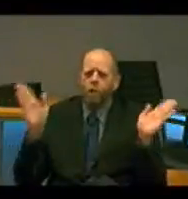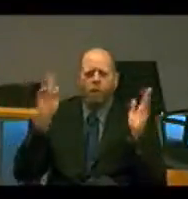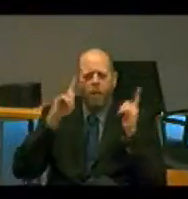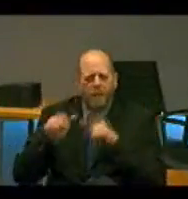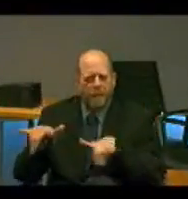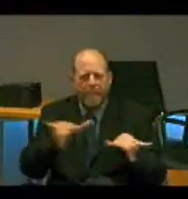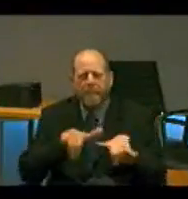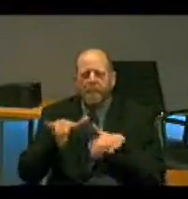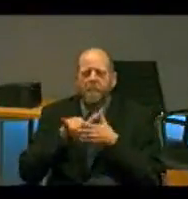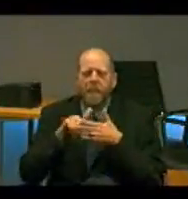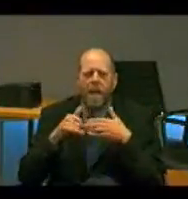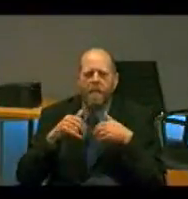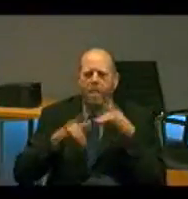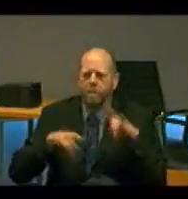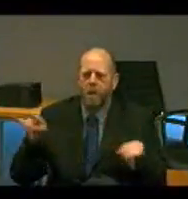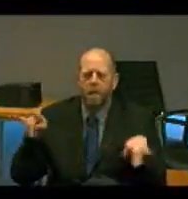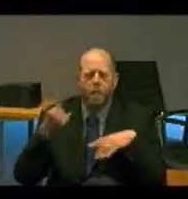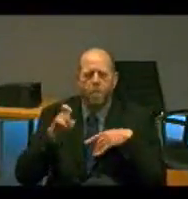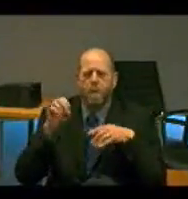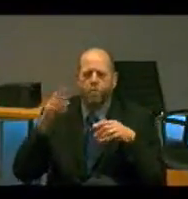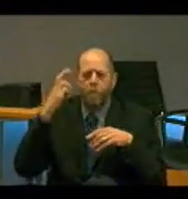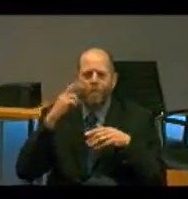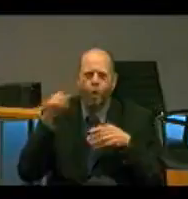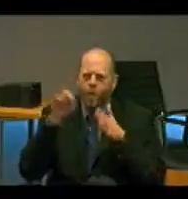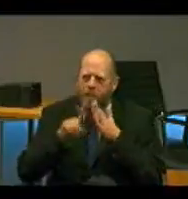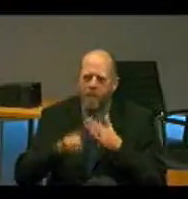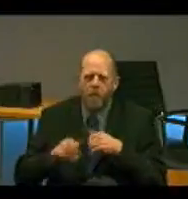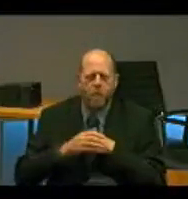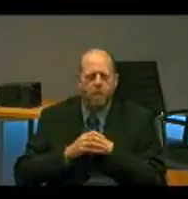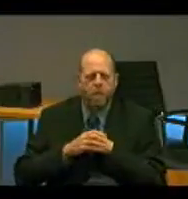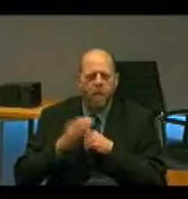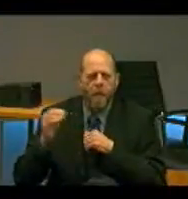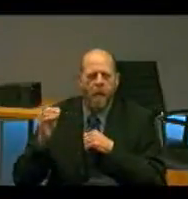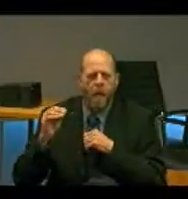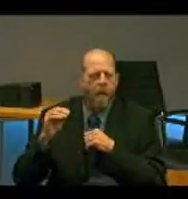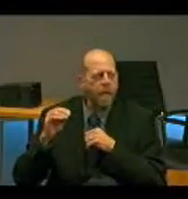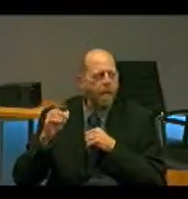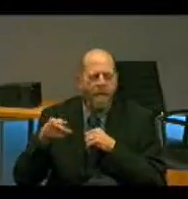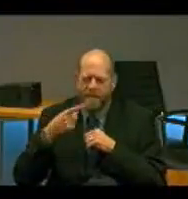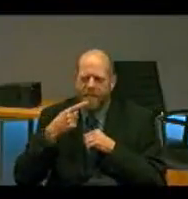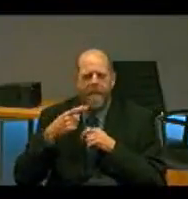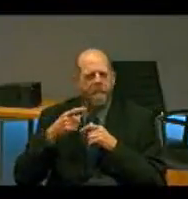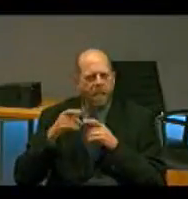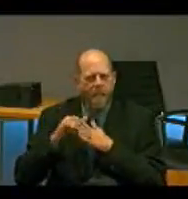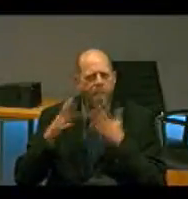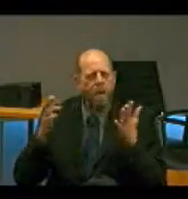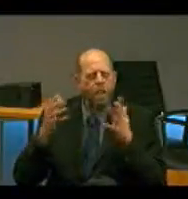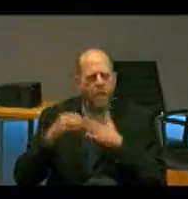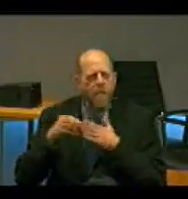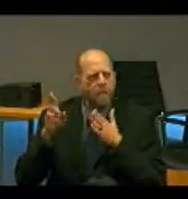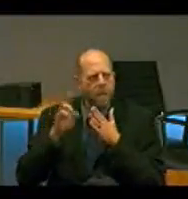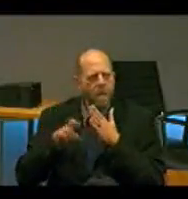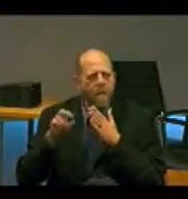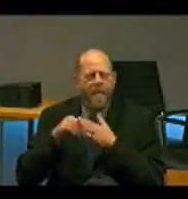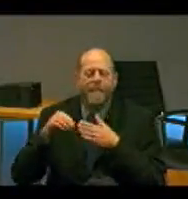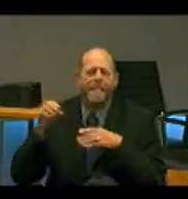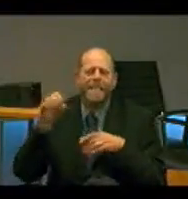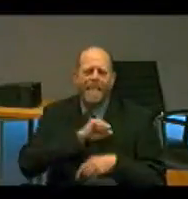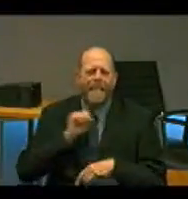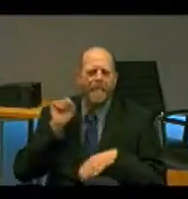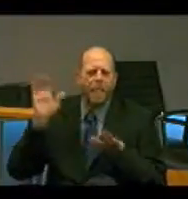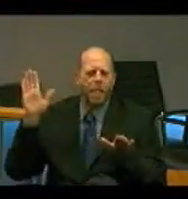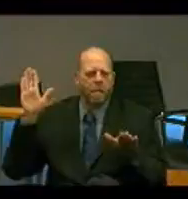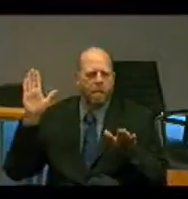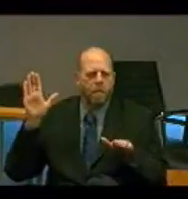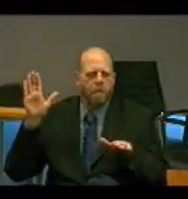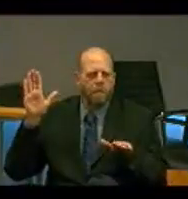disparities should be grounds for an investigation. In fact, nominee Kenneth Marcus said as much in his recent Senate confirmation process.